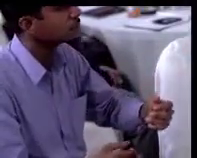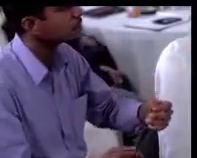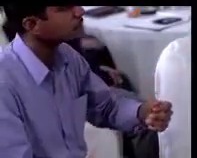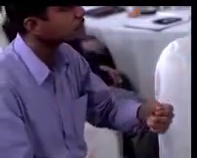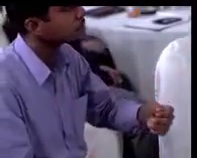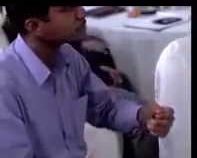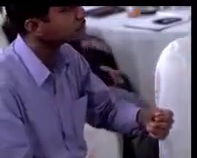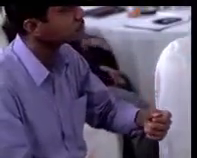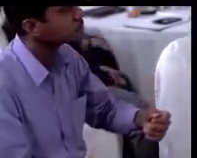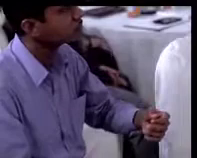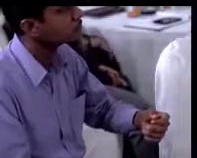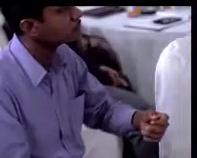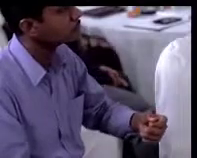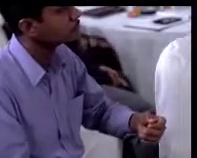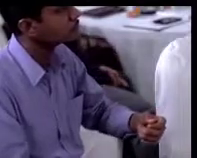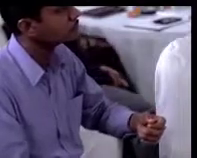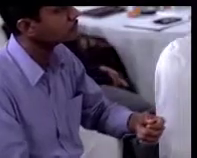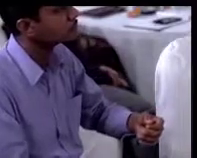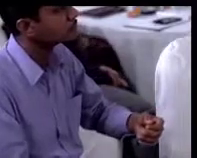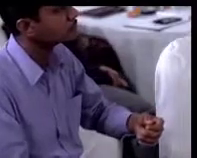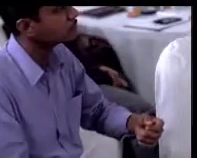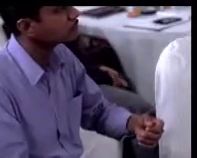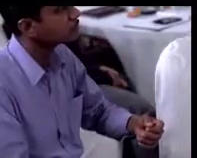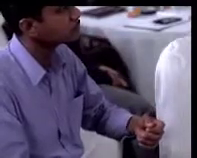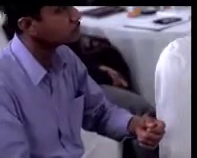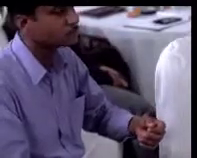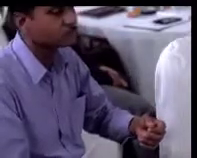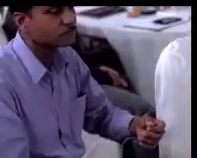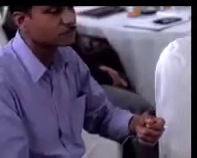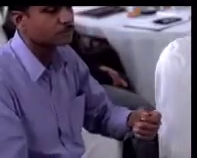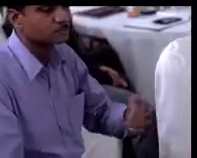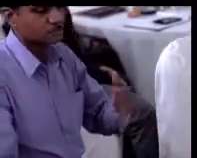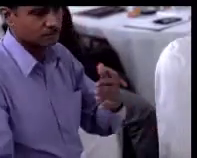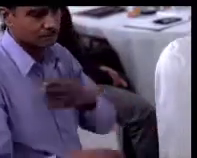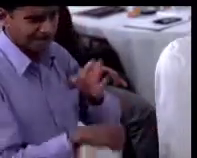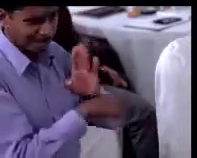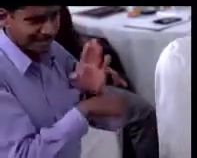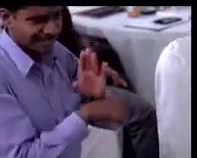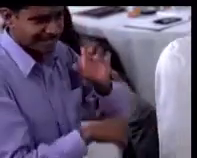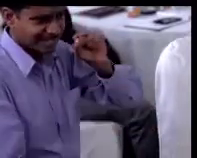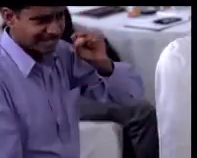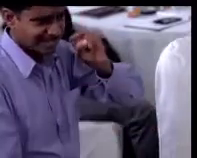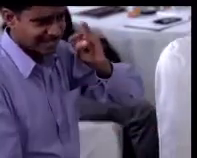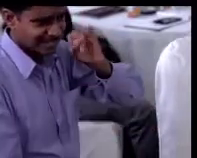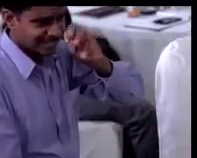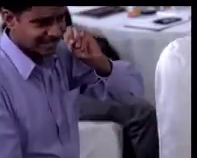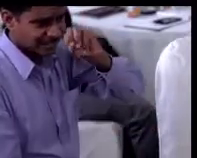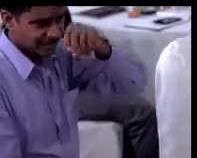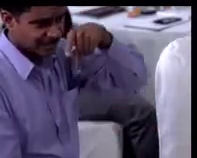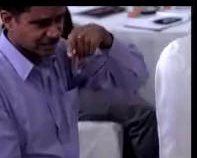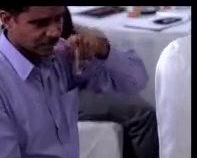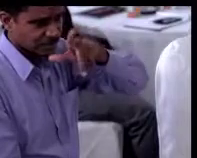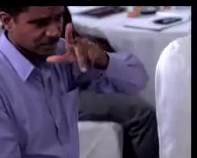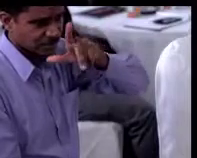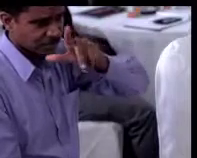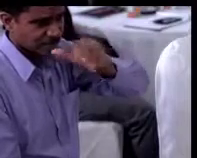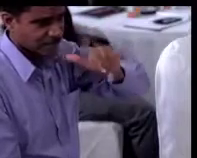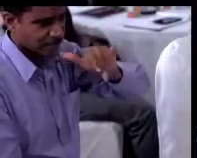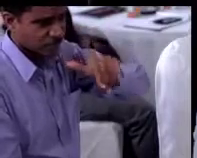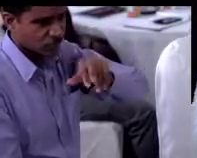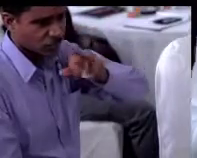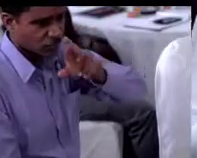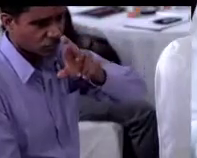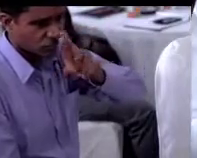in geography. It's totally unrelated to fashion as well as business. So basically, Simply Runway is